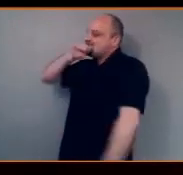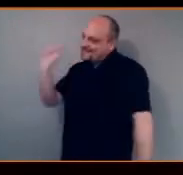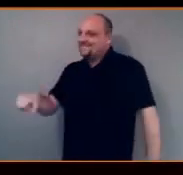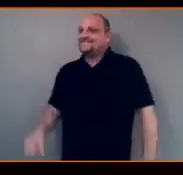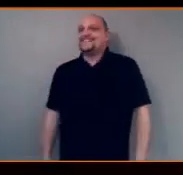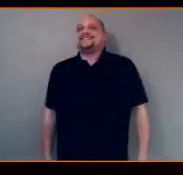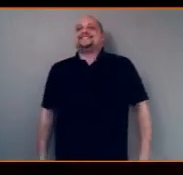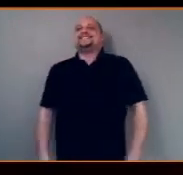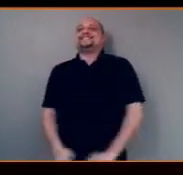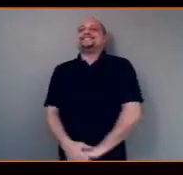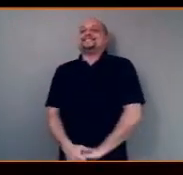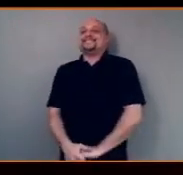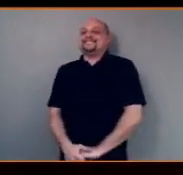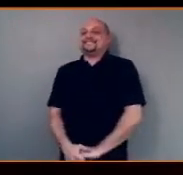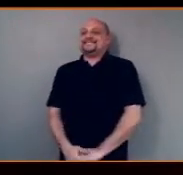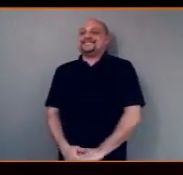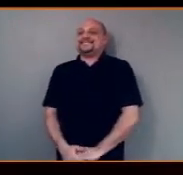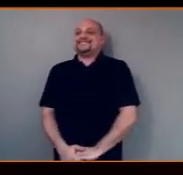Yeah.